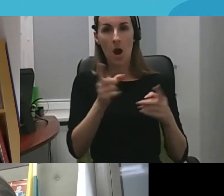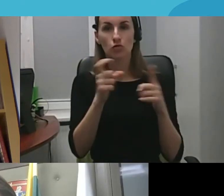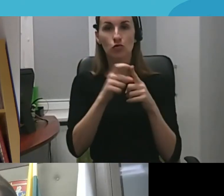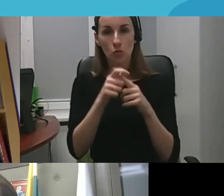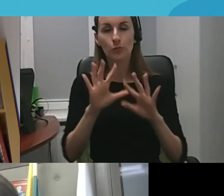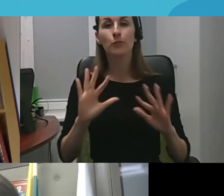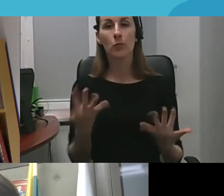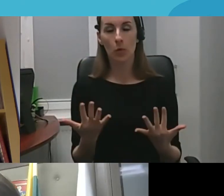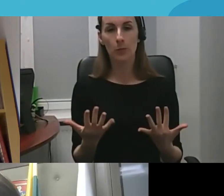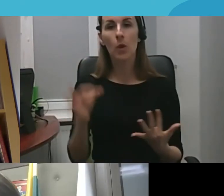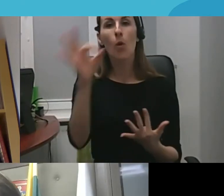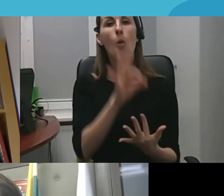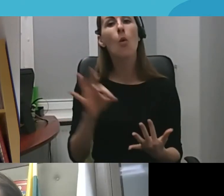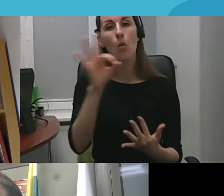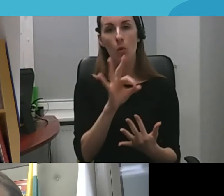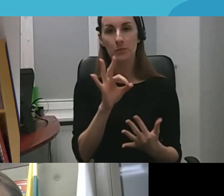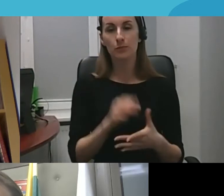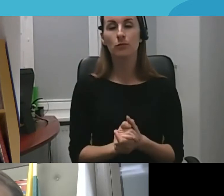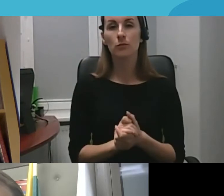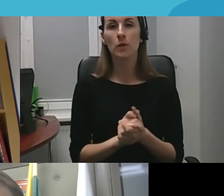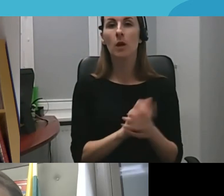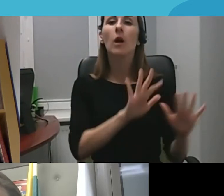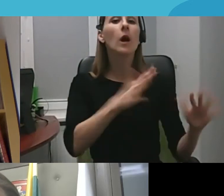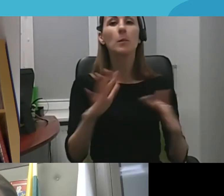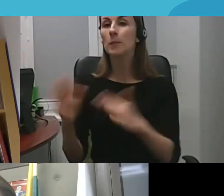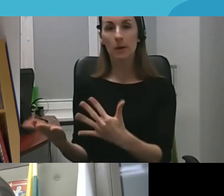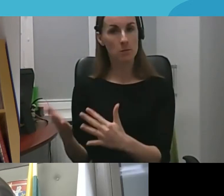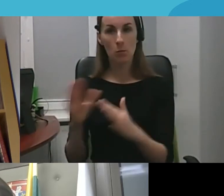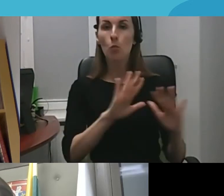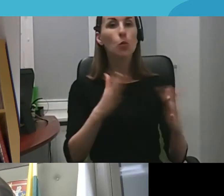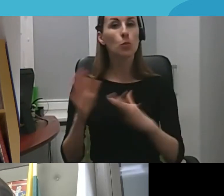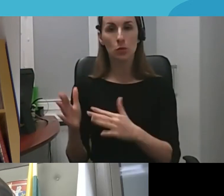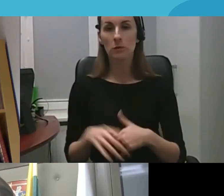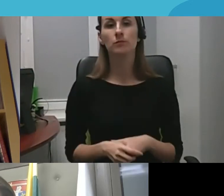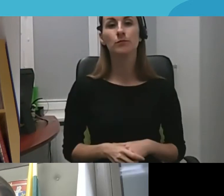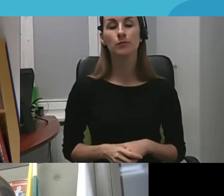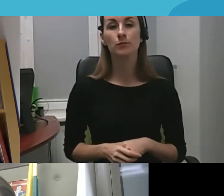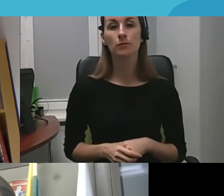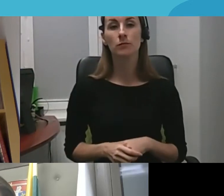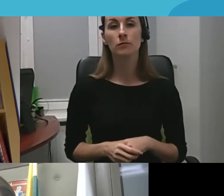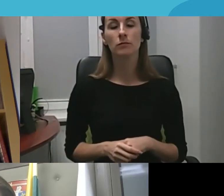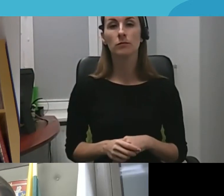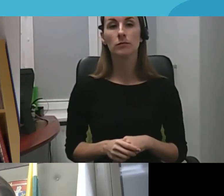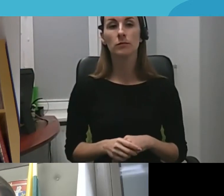possible mechanism or possible instruments that can be used by international community,